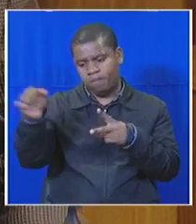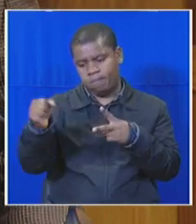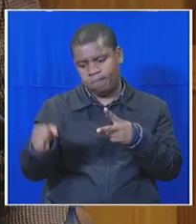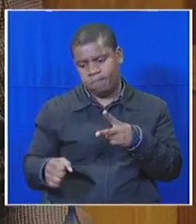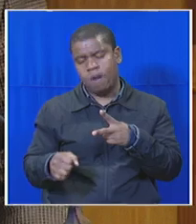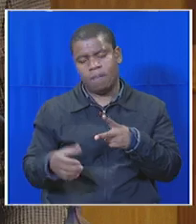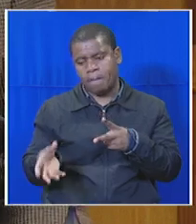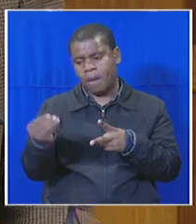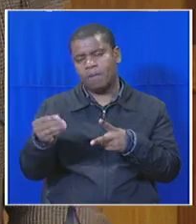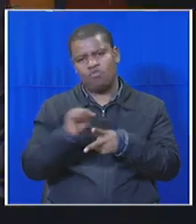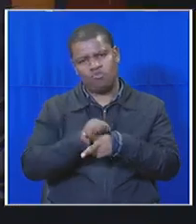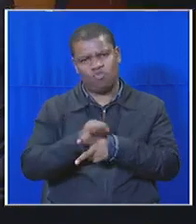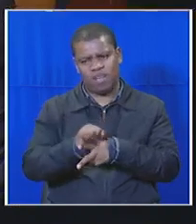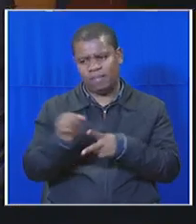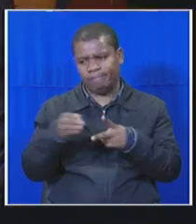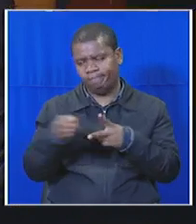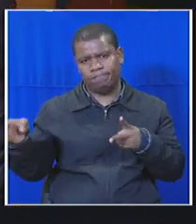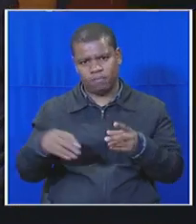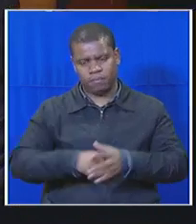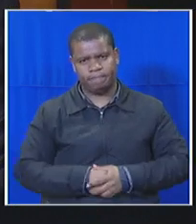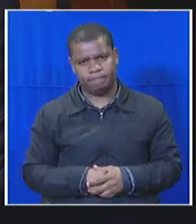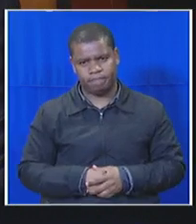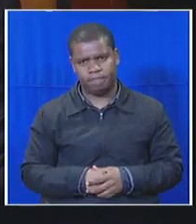trainees. I so move. Thank you. Thank you, Honorable Member.